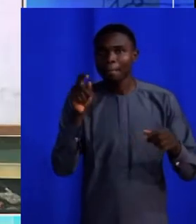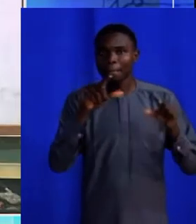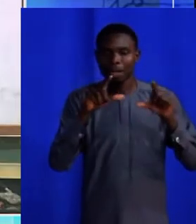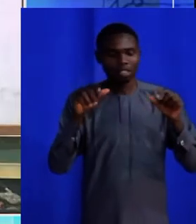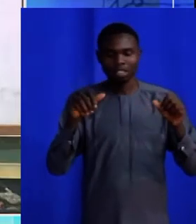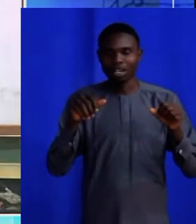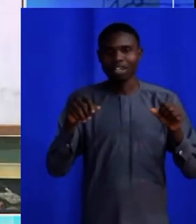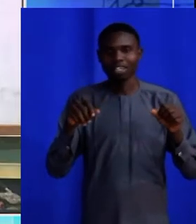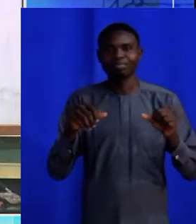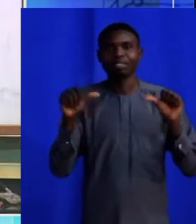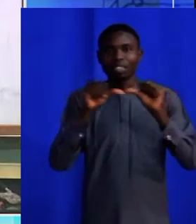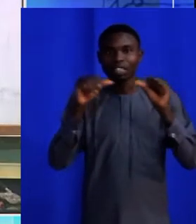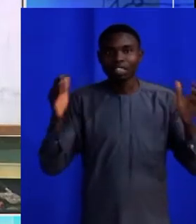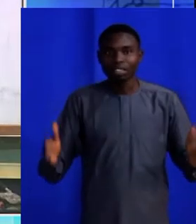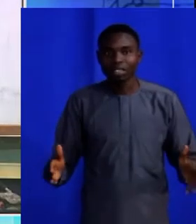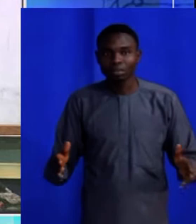Okay.